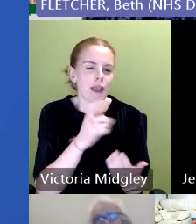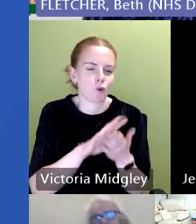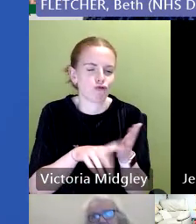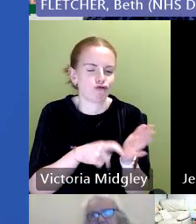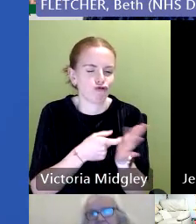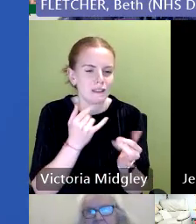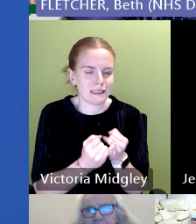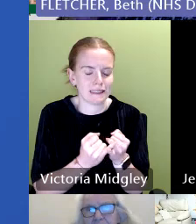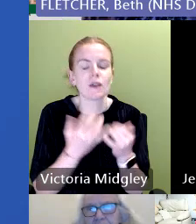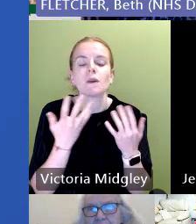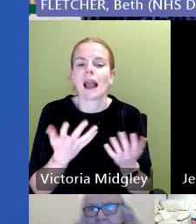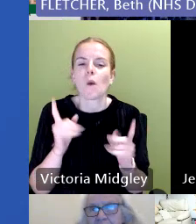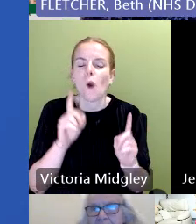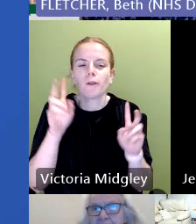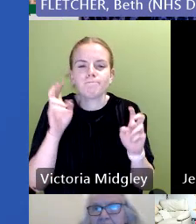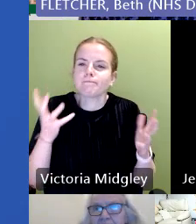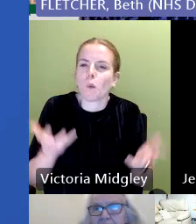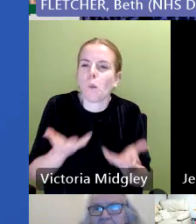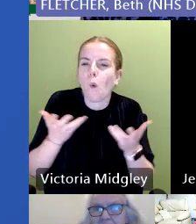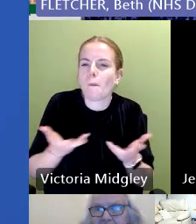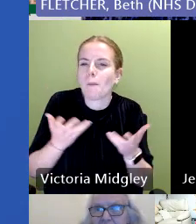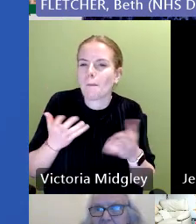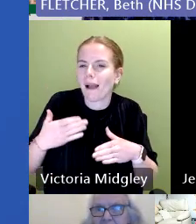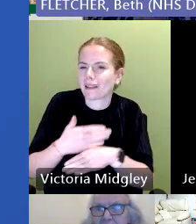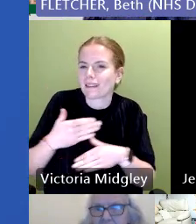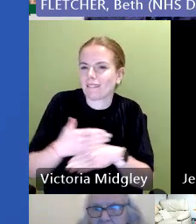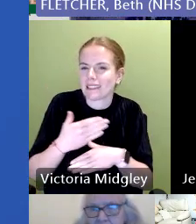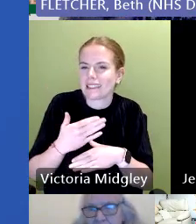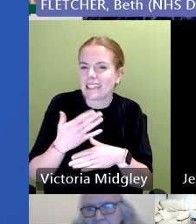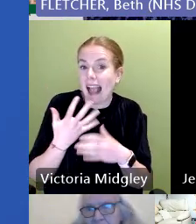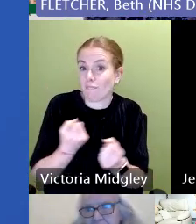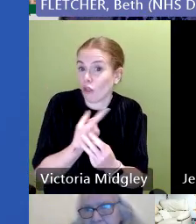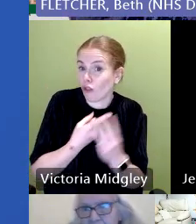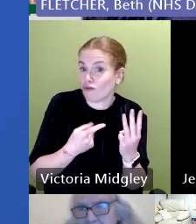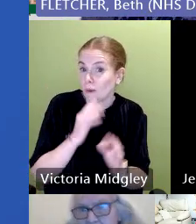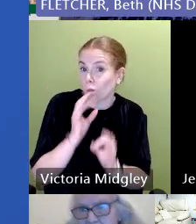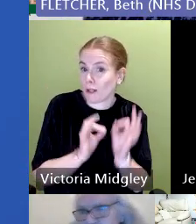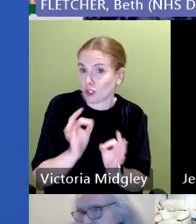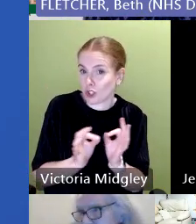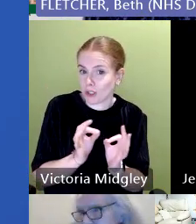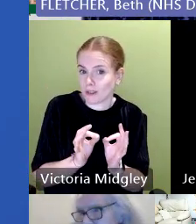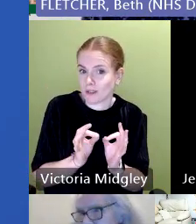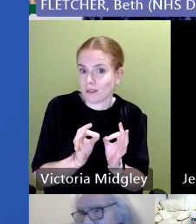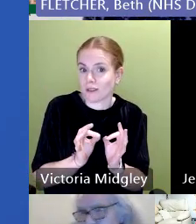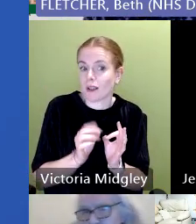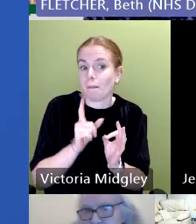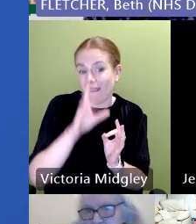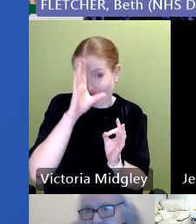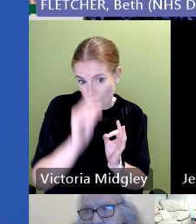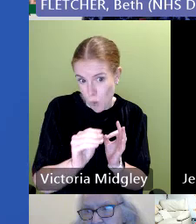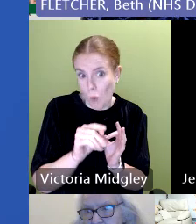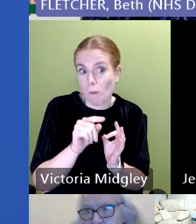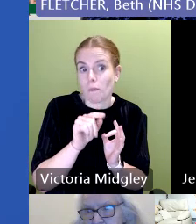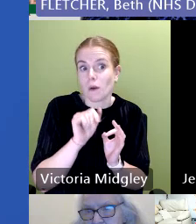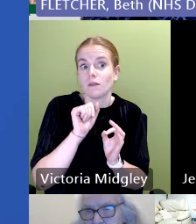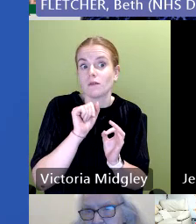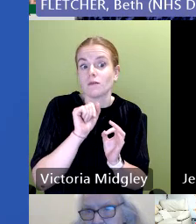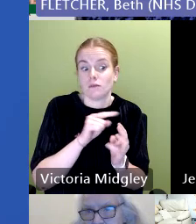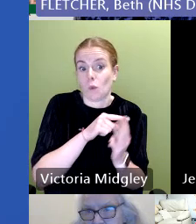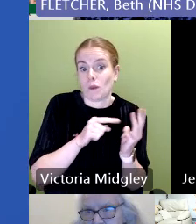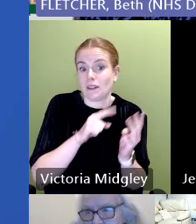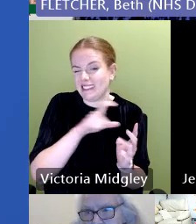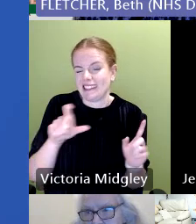activity. We've got 3 questions as a warm-up activity. They all still go into the portal to develop the 10-year plan, but it's a bit of